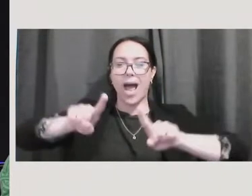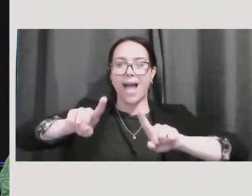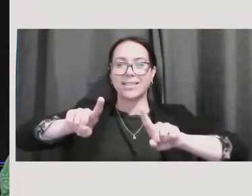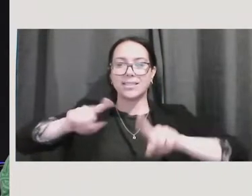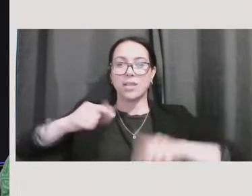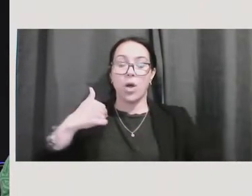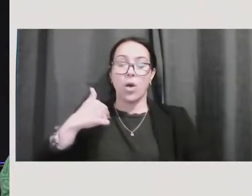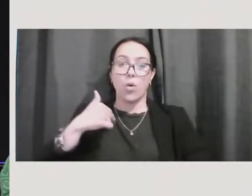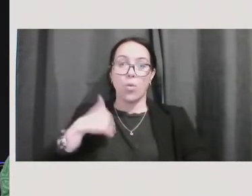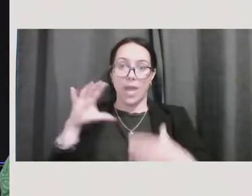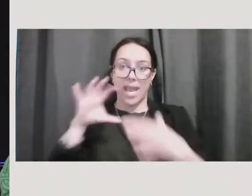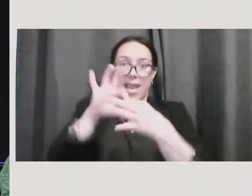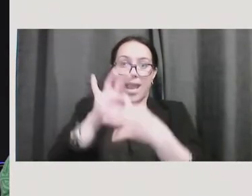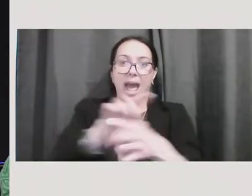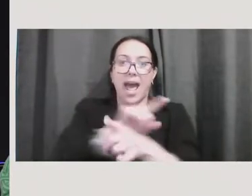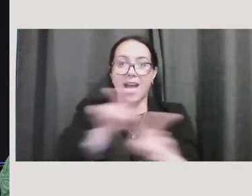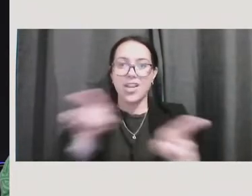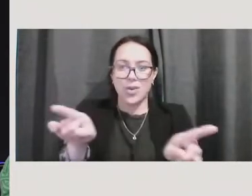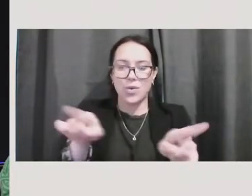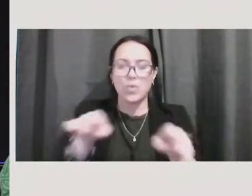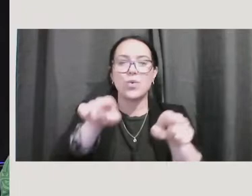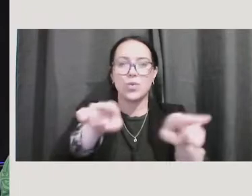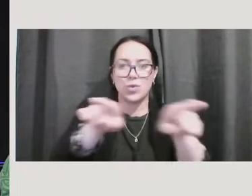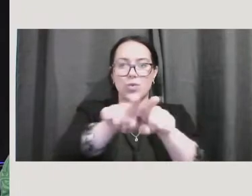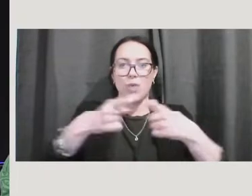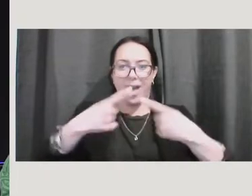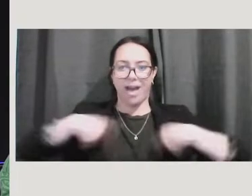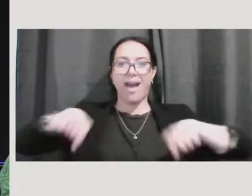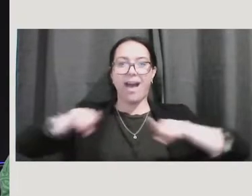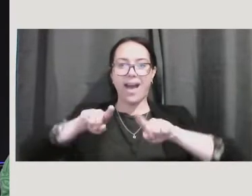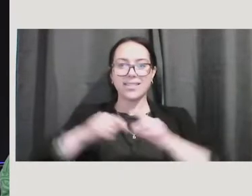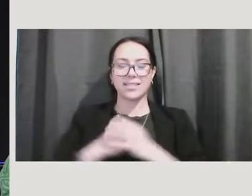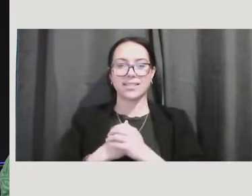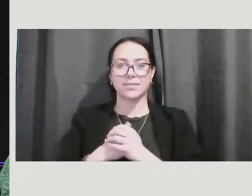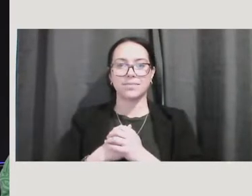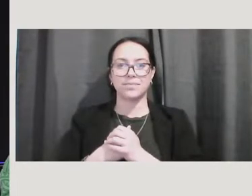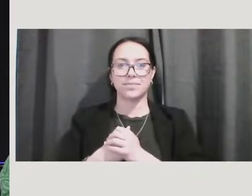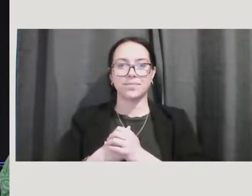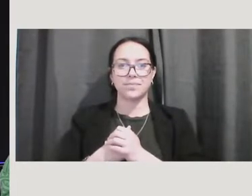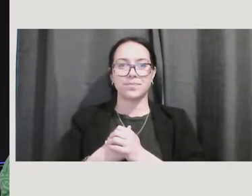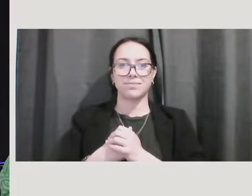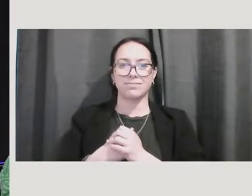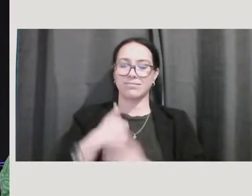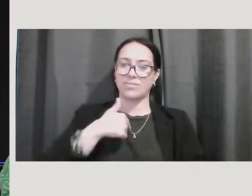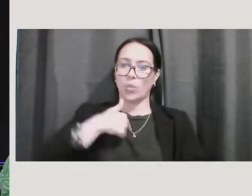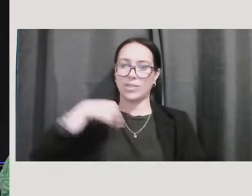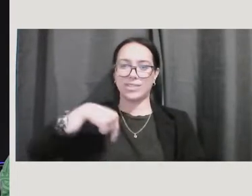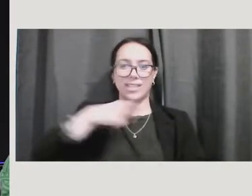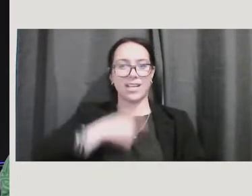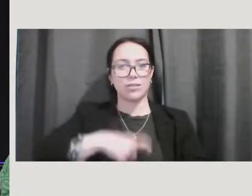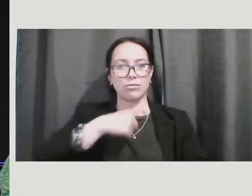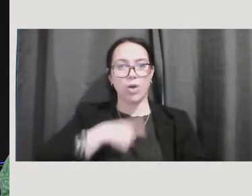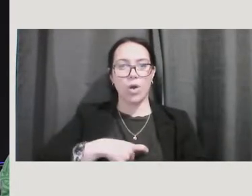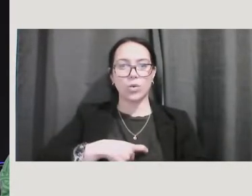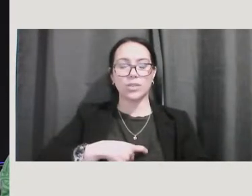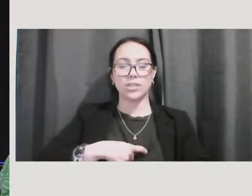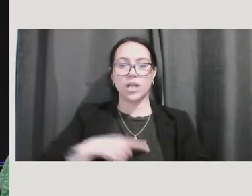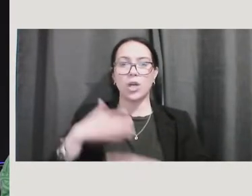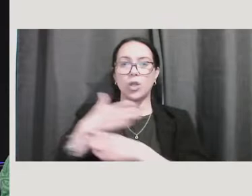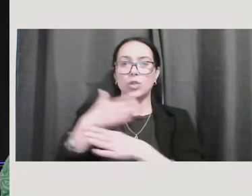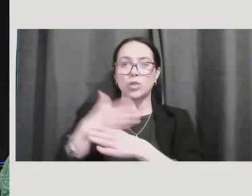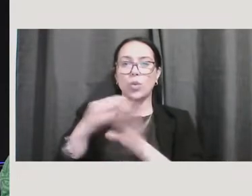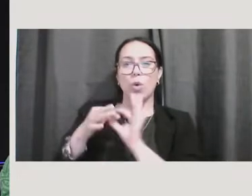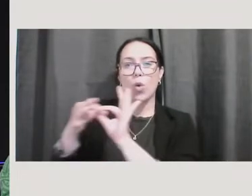tribute to you we were simply there with those roles to work with creative New Zealand